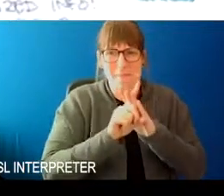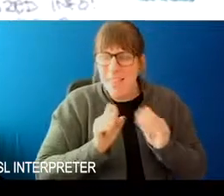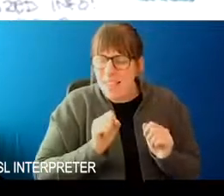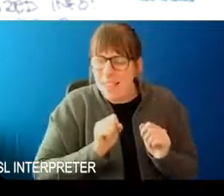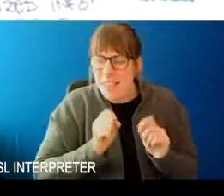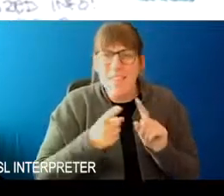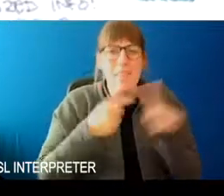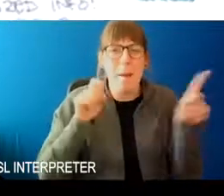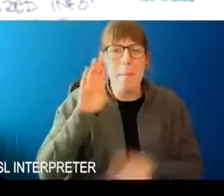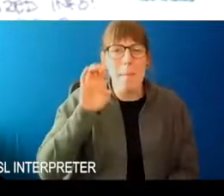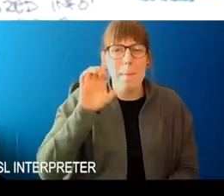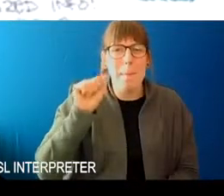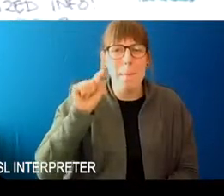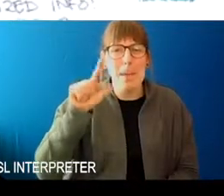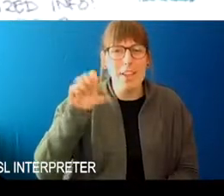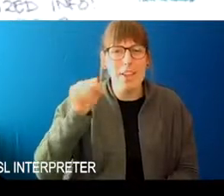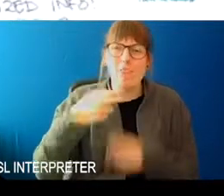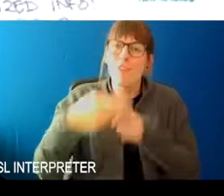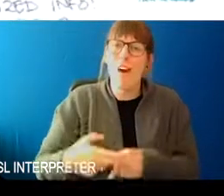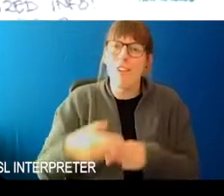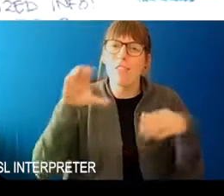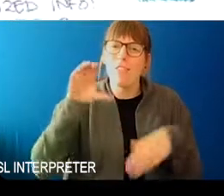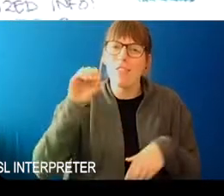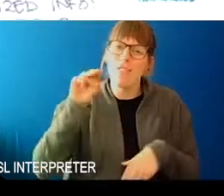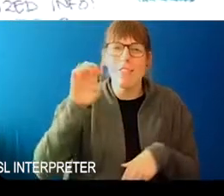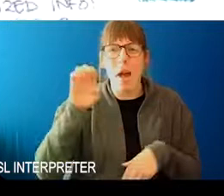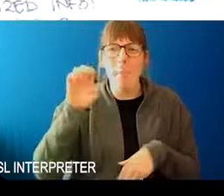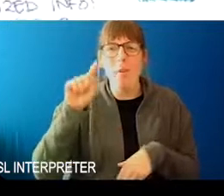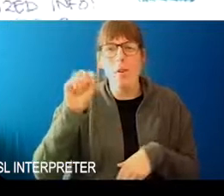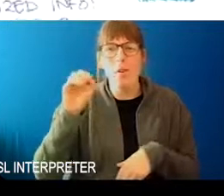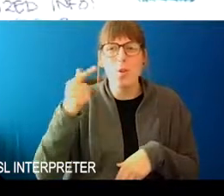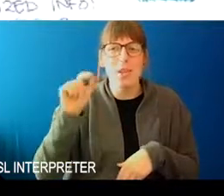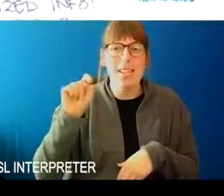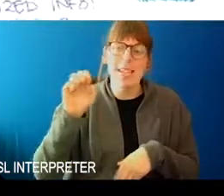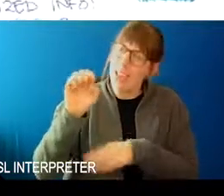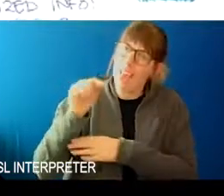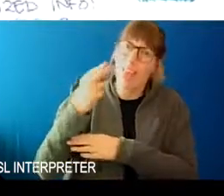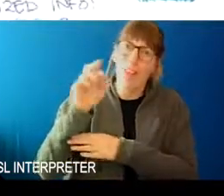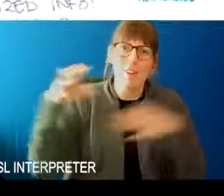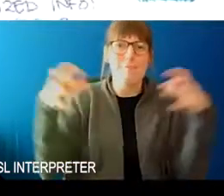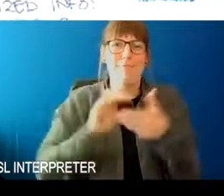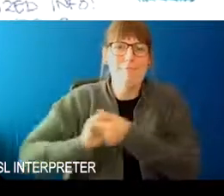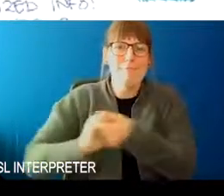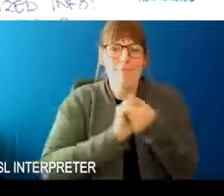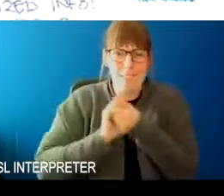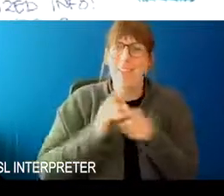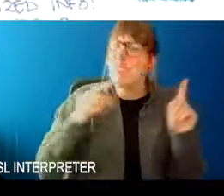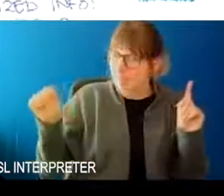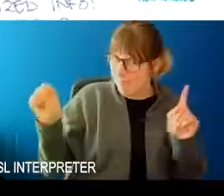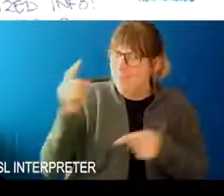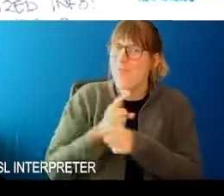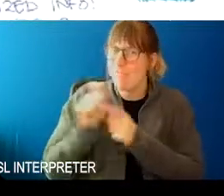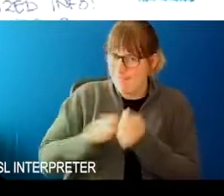know it. Okay. Together from the Beatles. Yeah, yeah, exactly. Yeah. And so